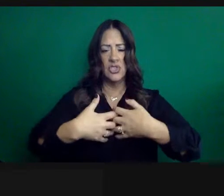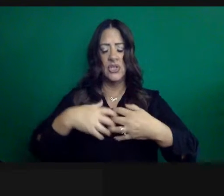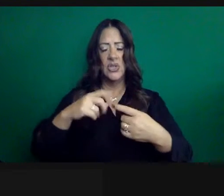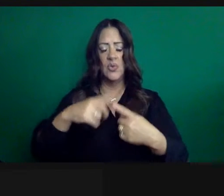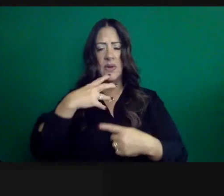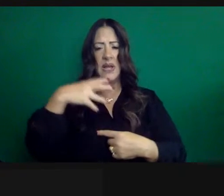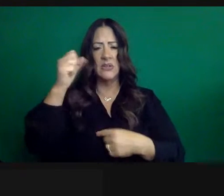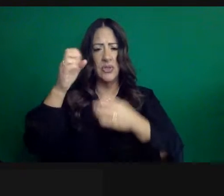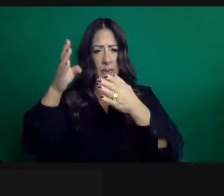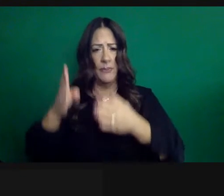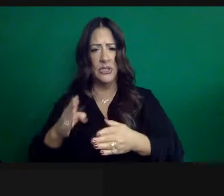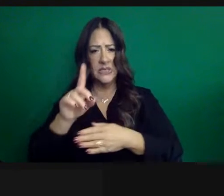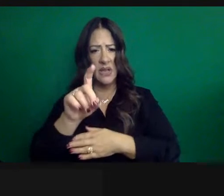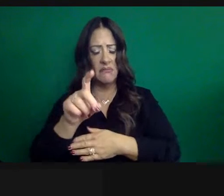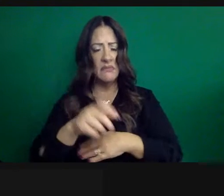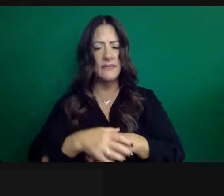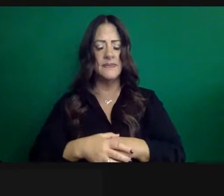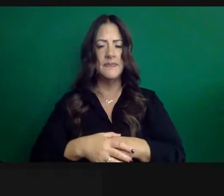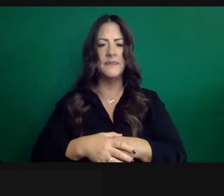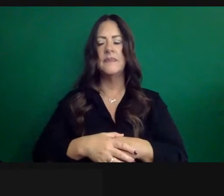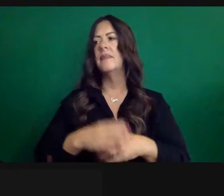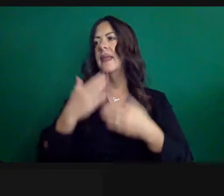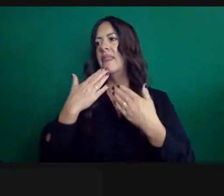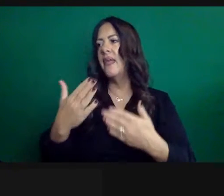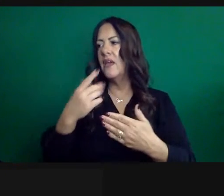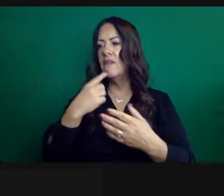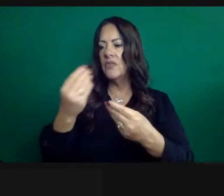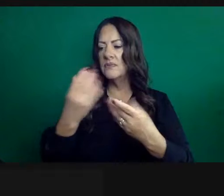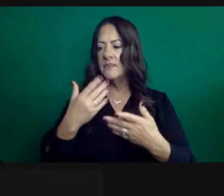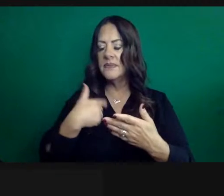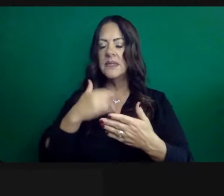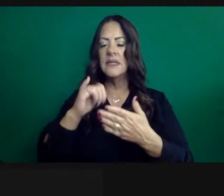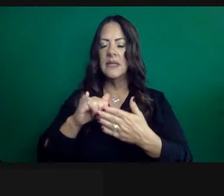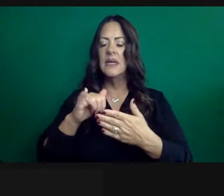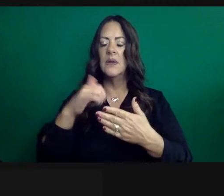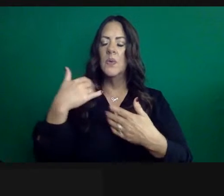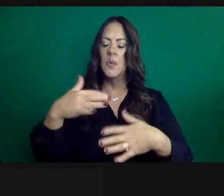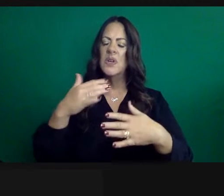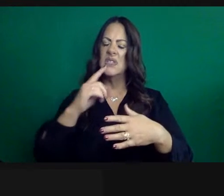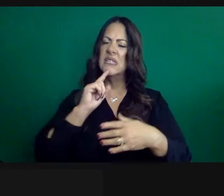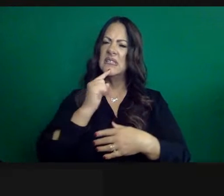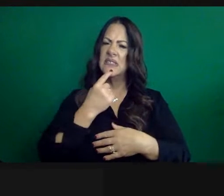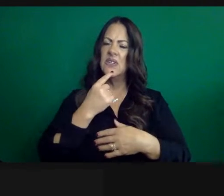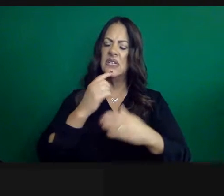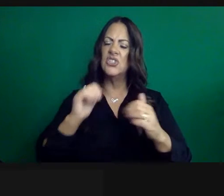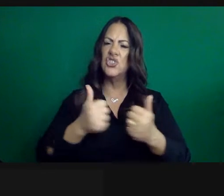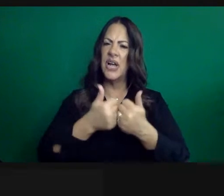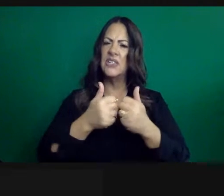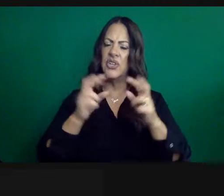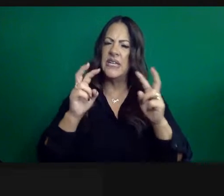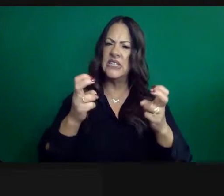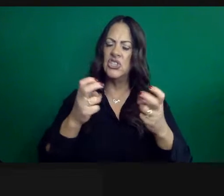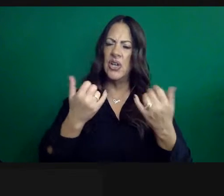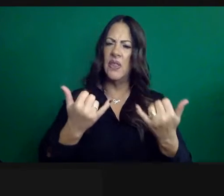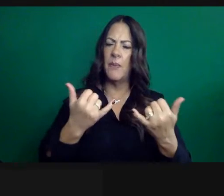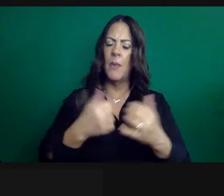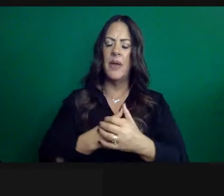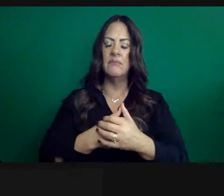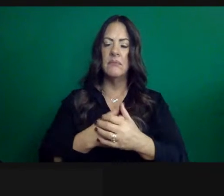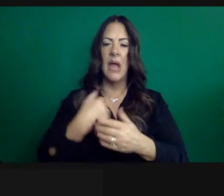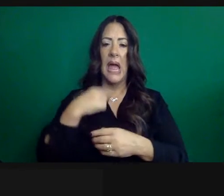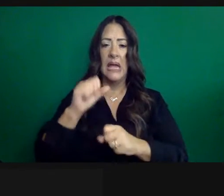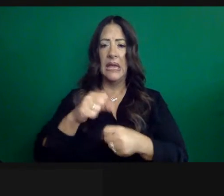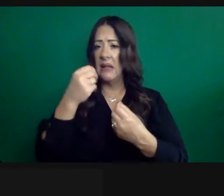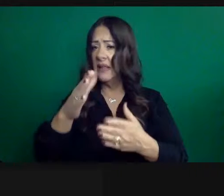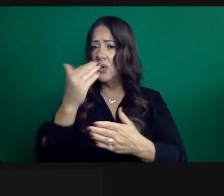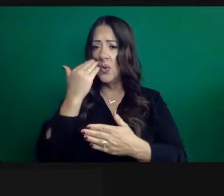raising what is certainly a challenging issue and moment. I will say that we can